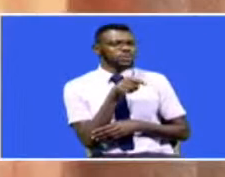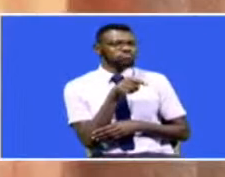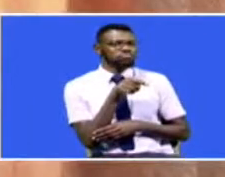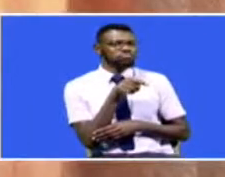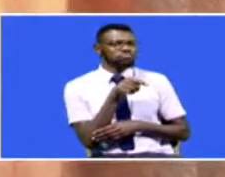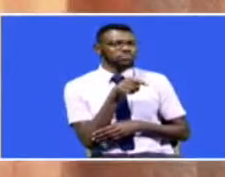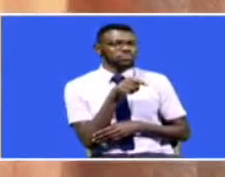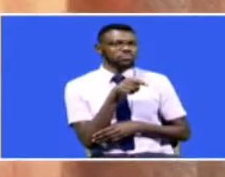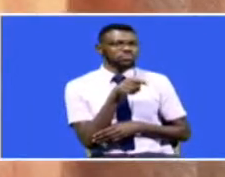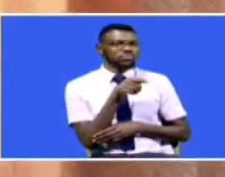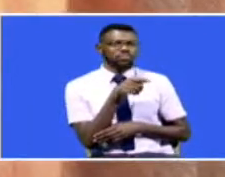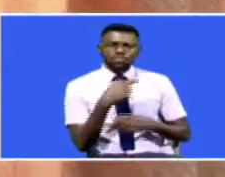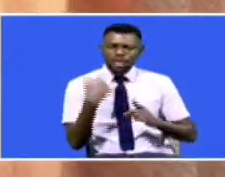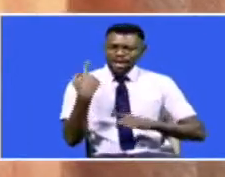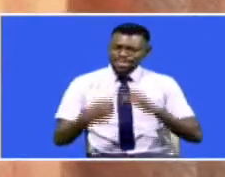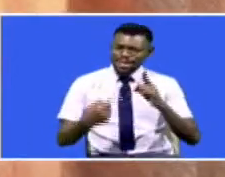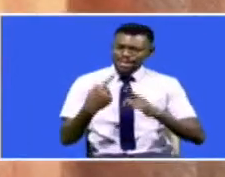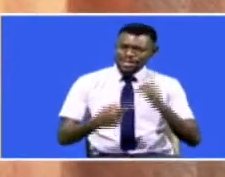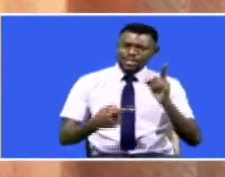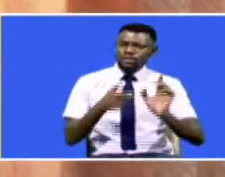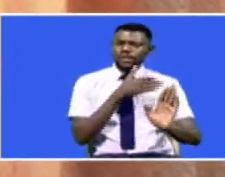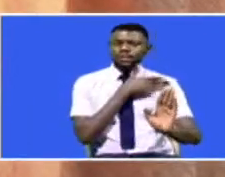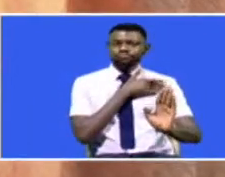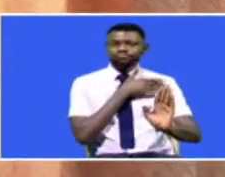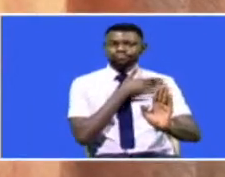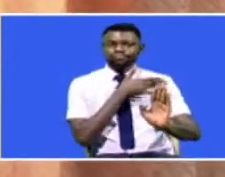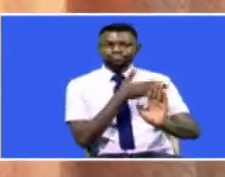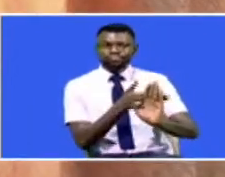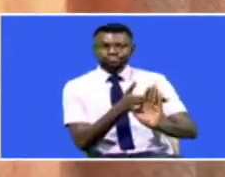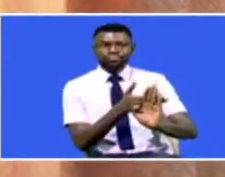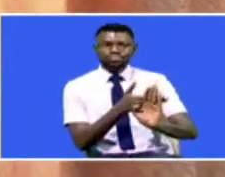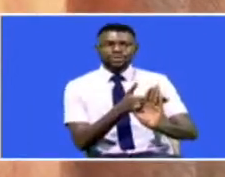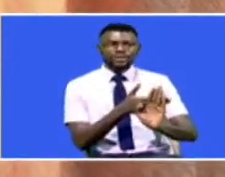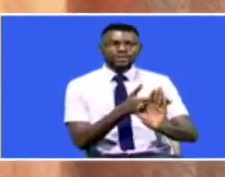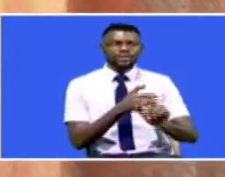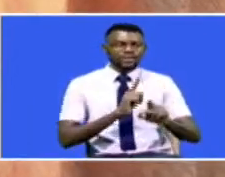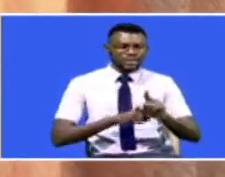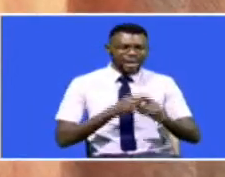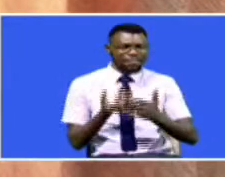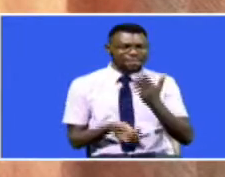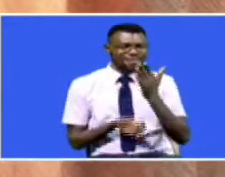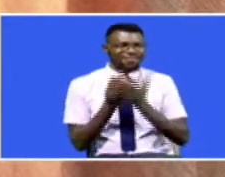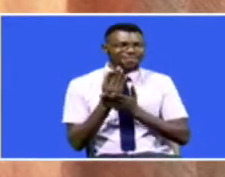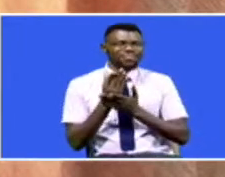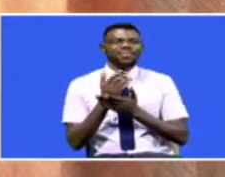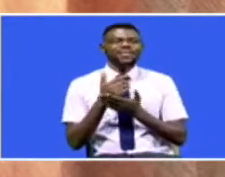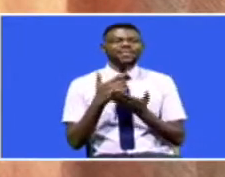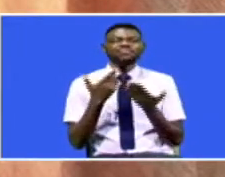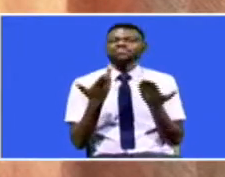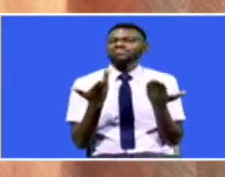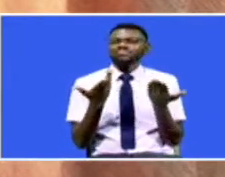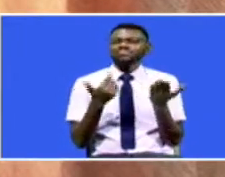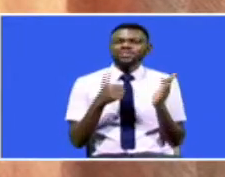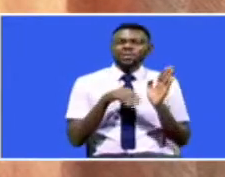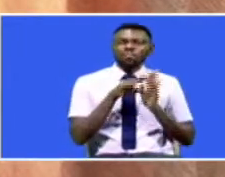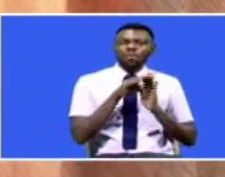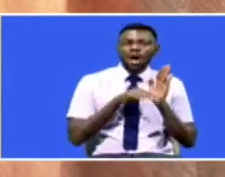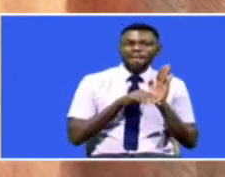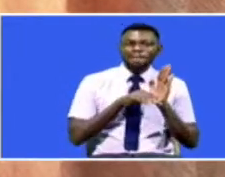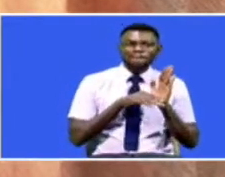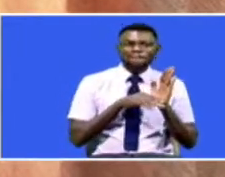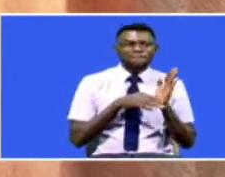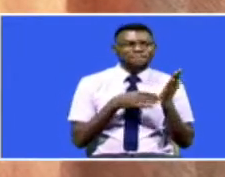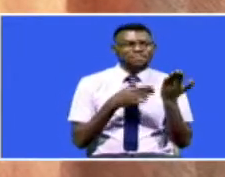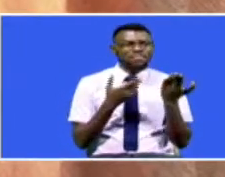for those years or since the e-citizen platform was established? Why is it that you have not been